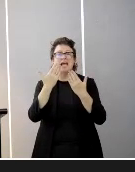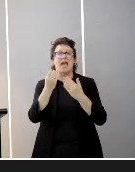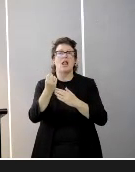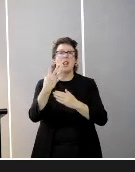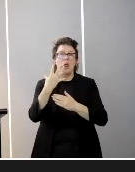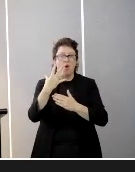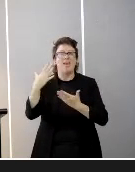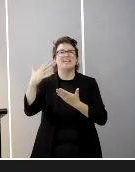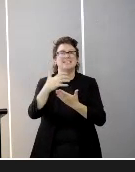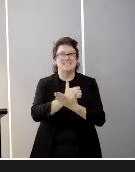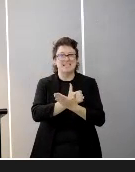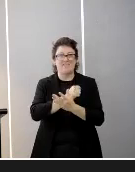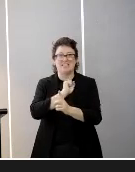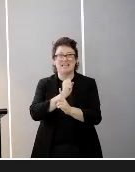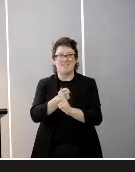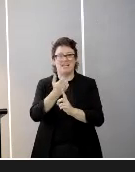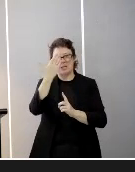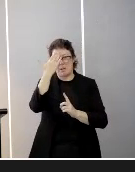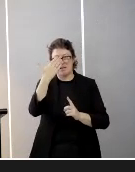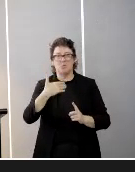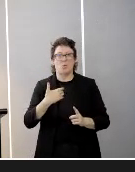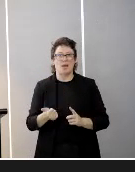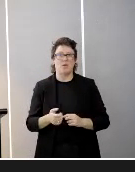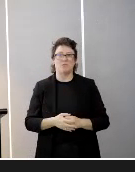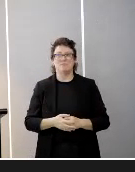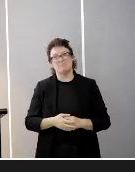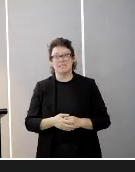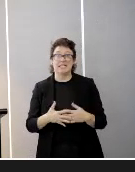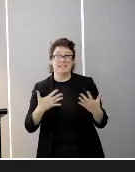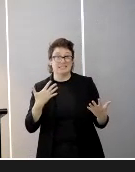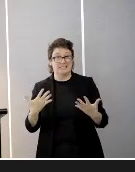mental health? Yeah, that's very topical.